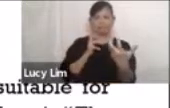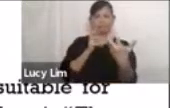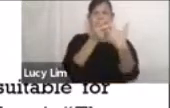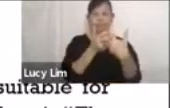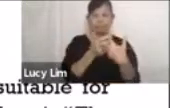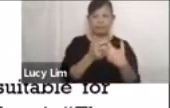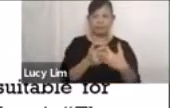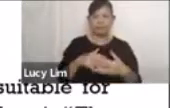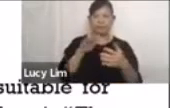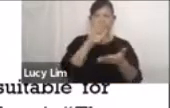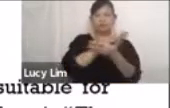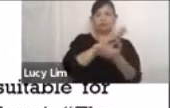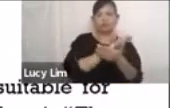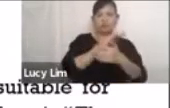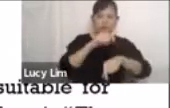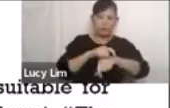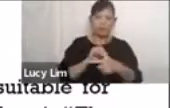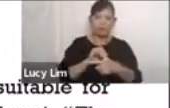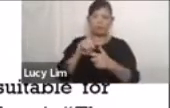or college.